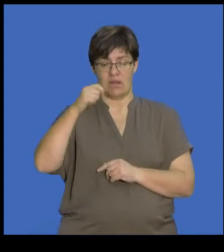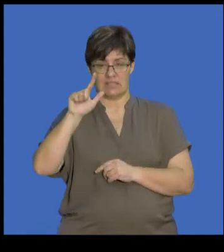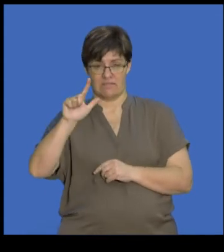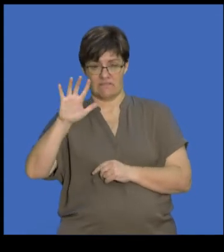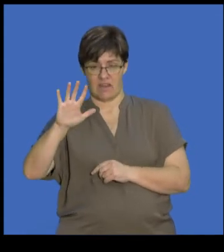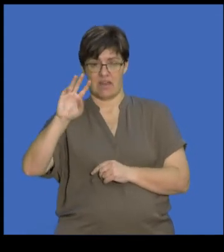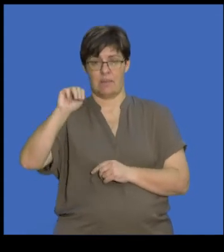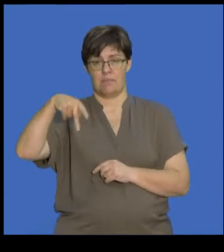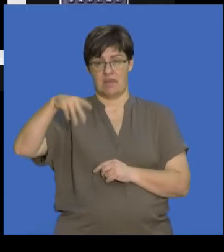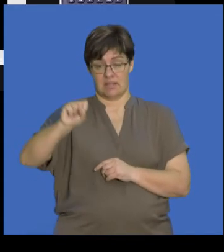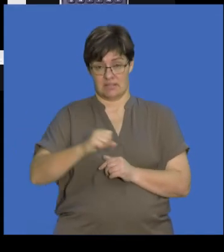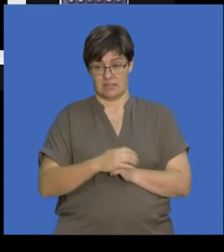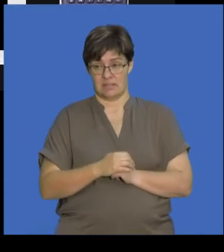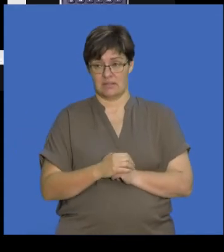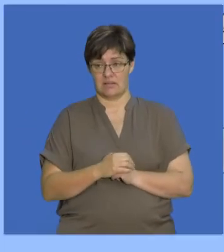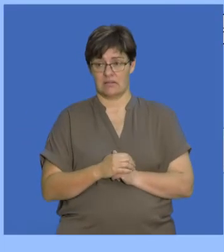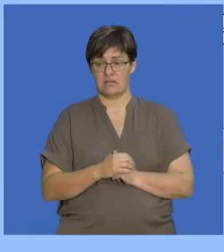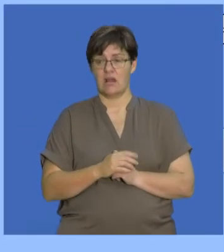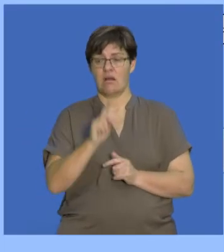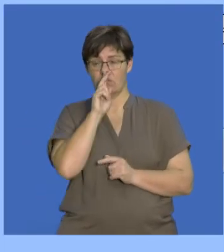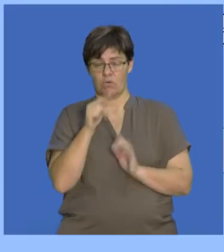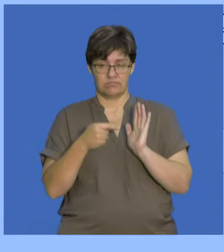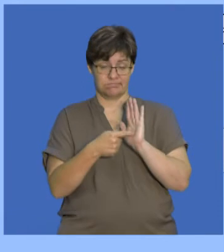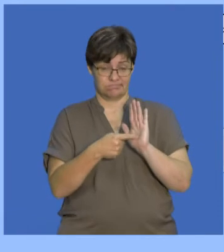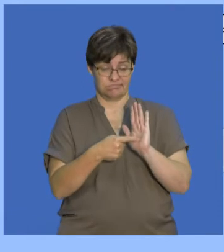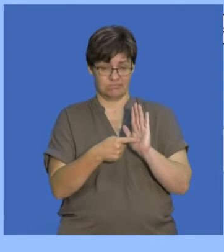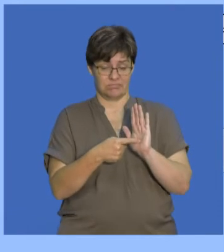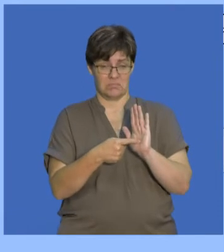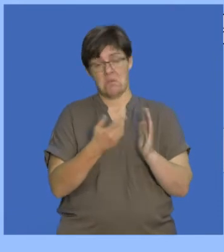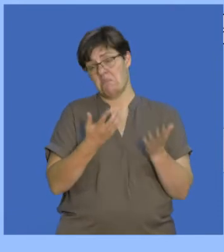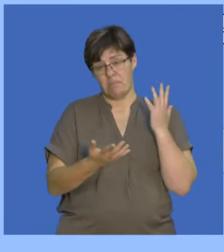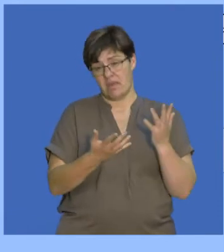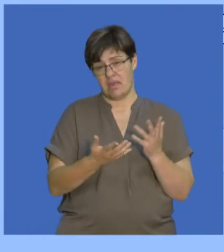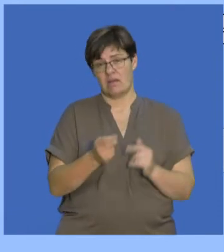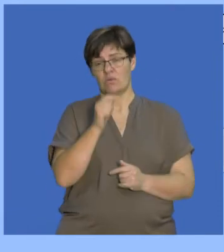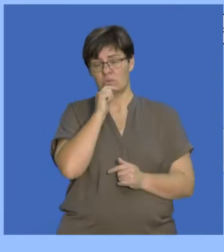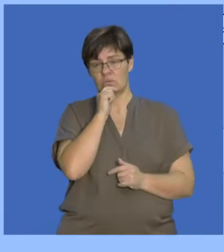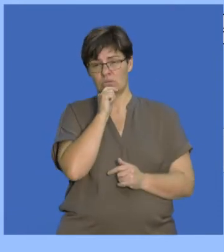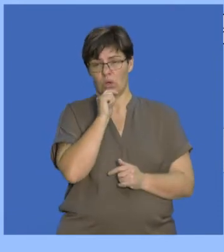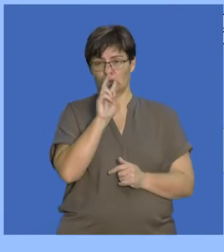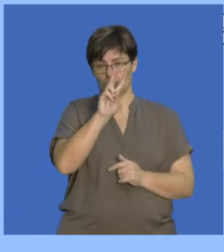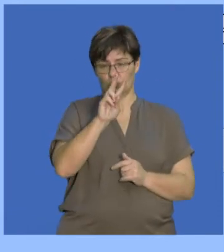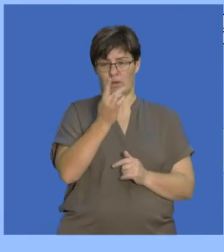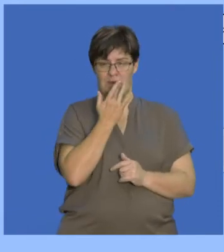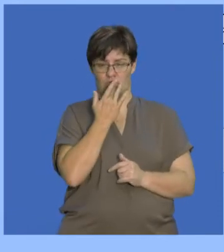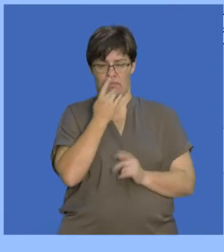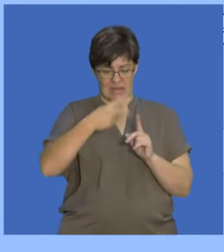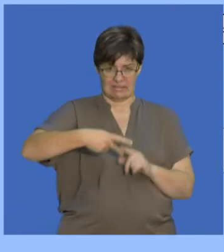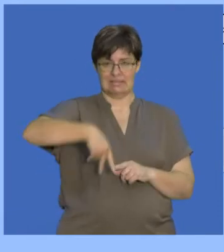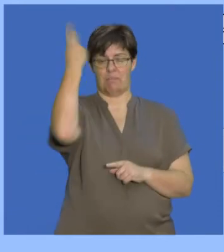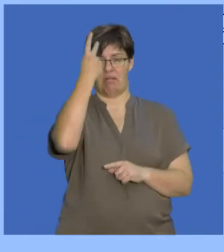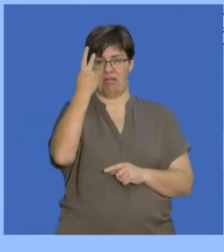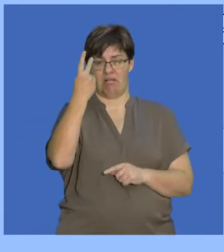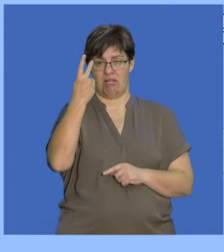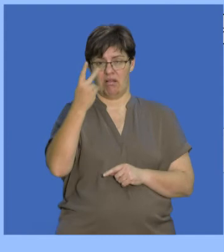Now, let's go back to the simulation, okay? What if we use two cells? It's just as good as doubling the voltage of this cell,